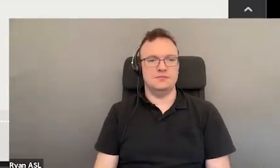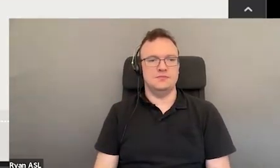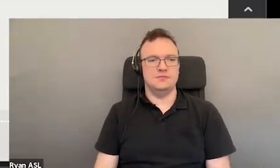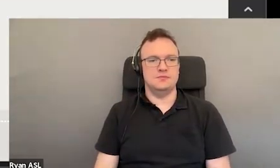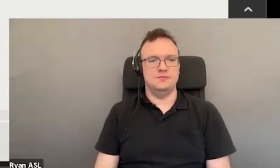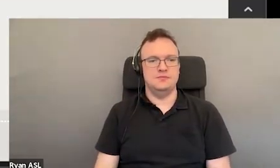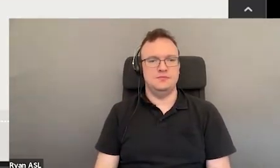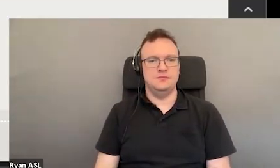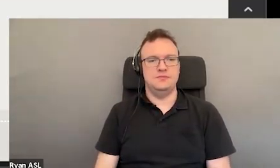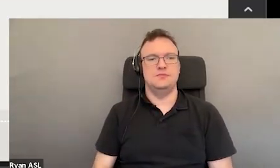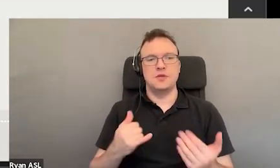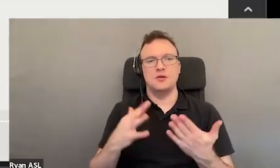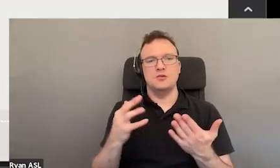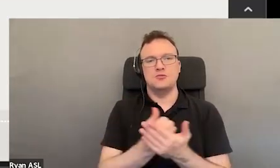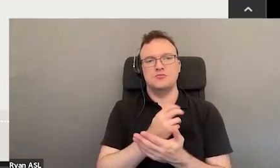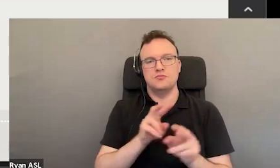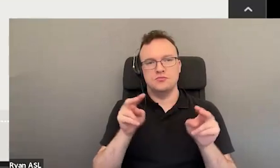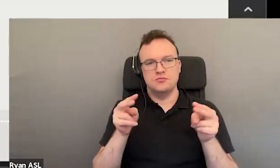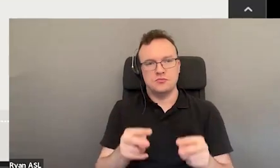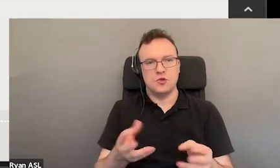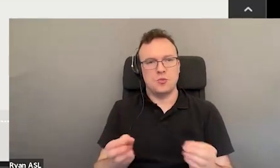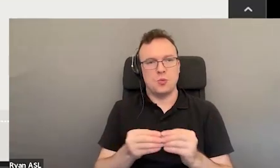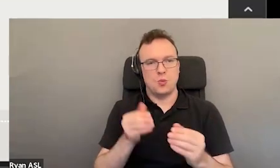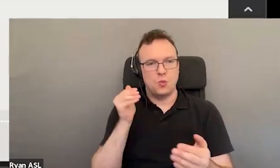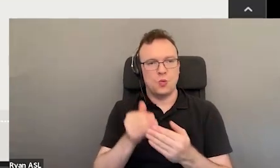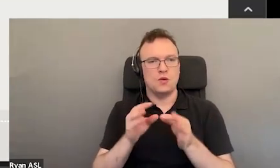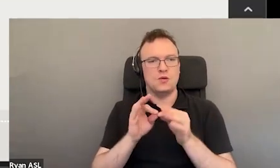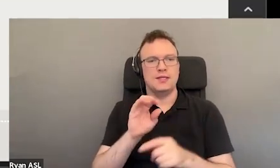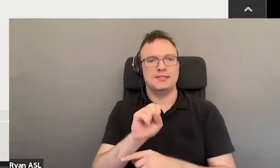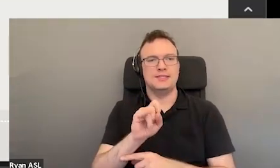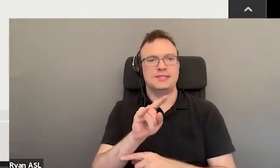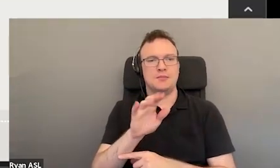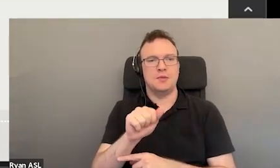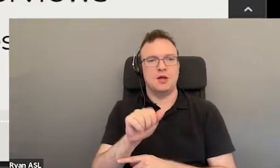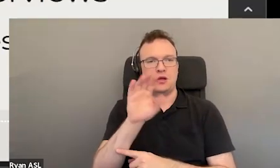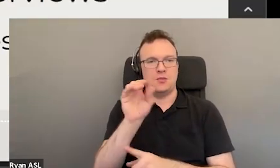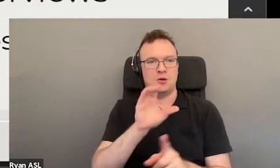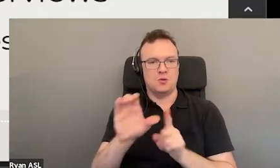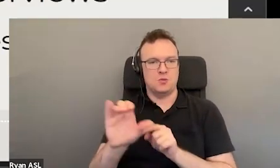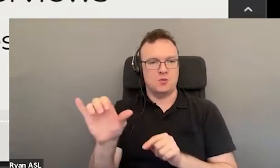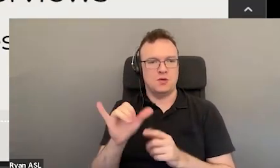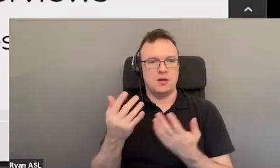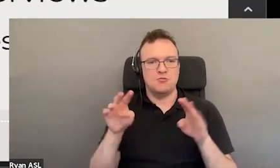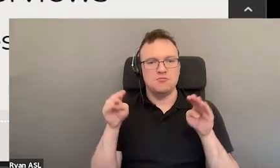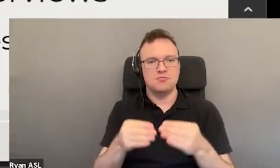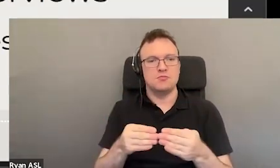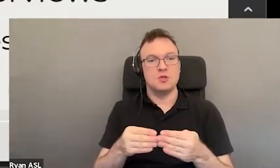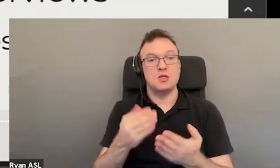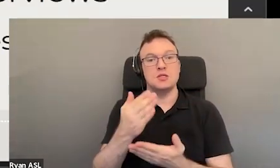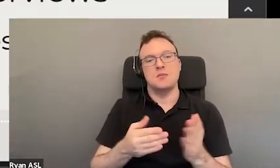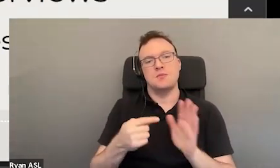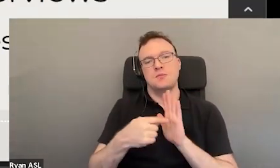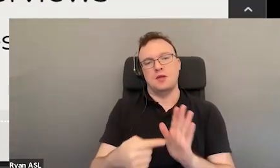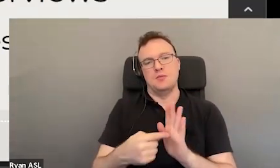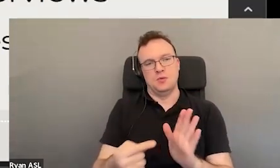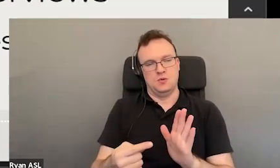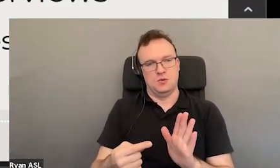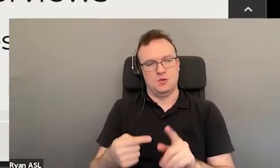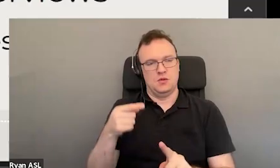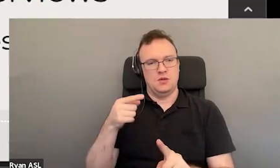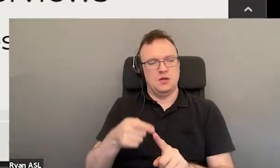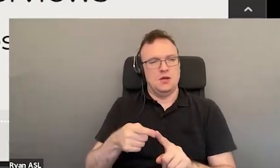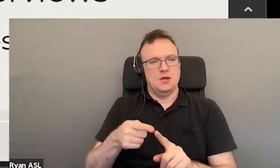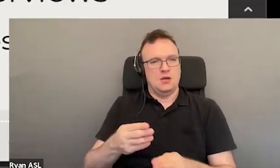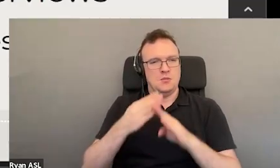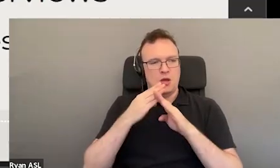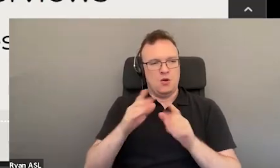So now that we've taken a closer look at the importance of addressing stigma in company culture, now let's look at some examples of what these barriers